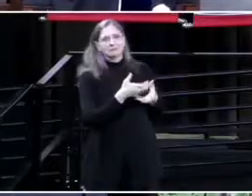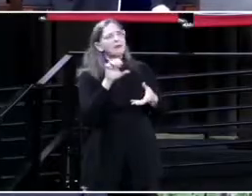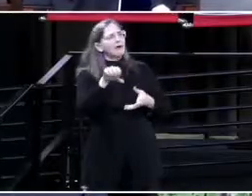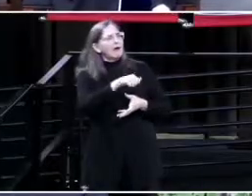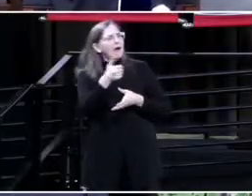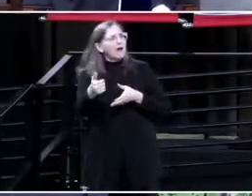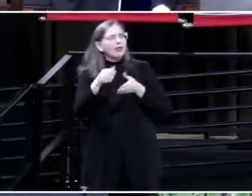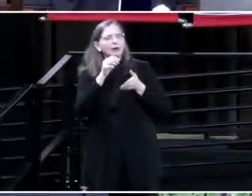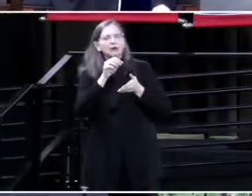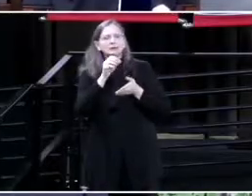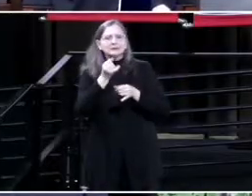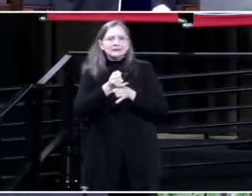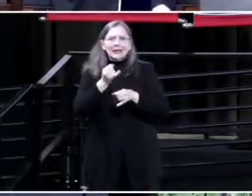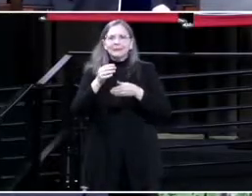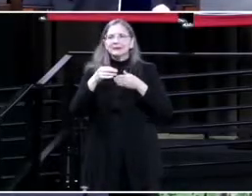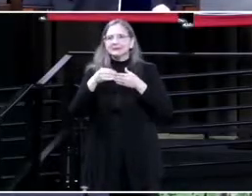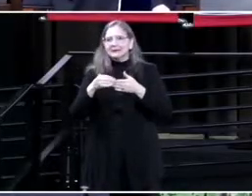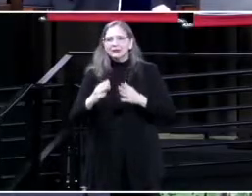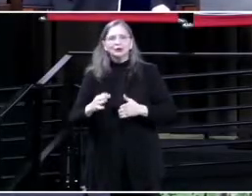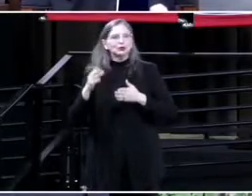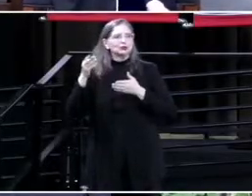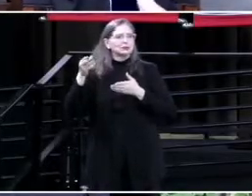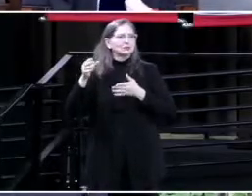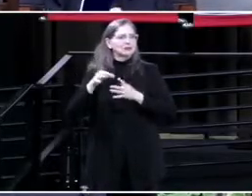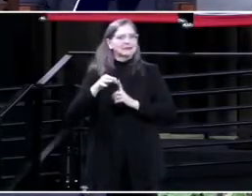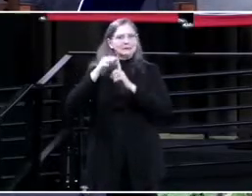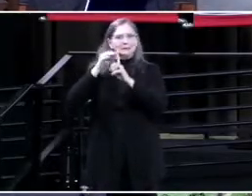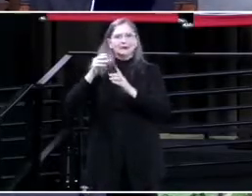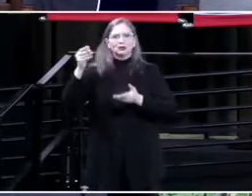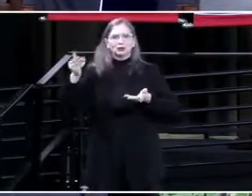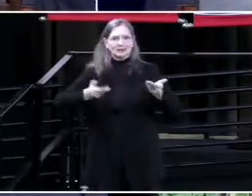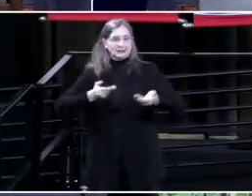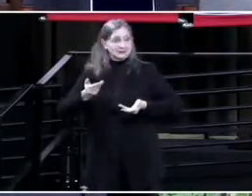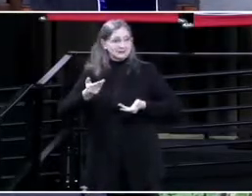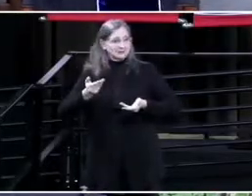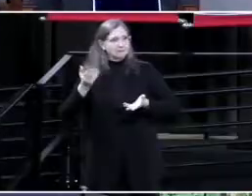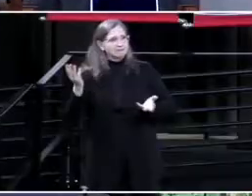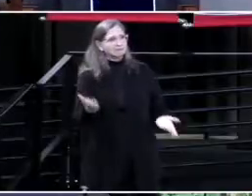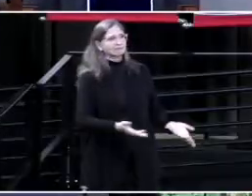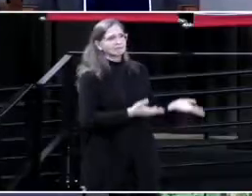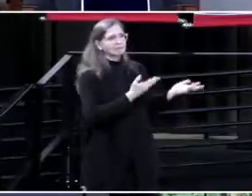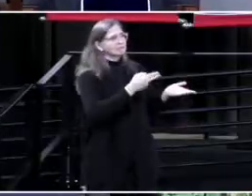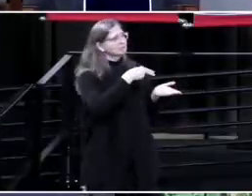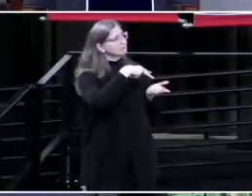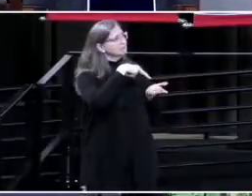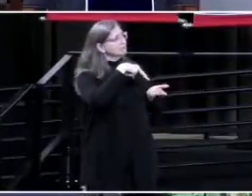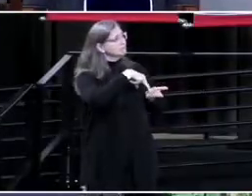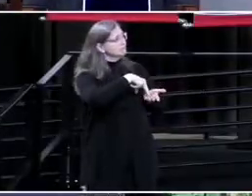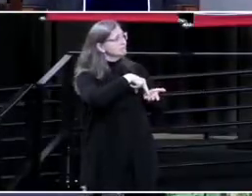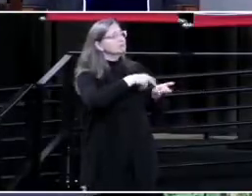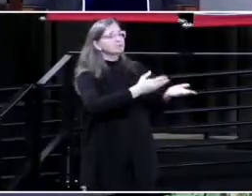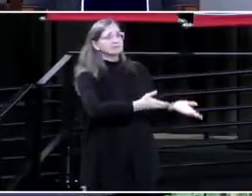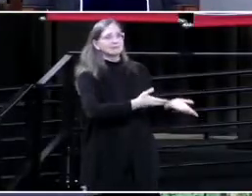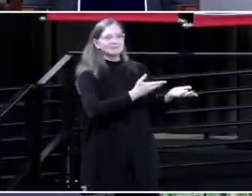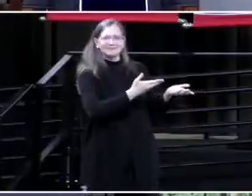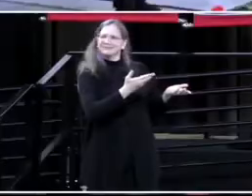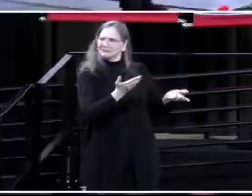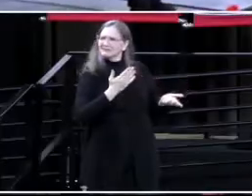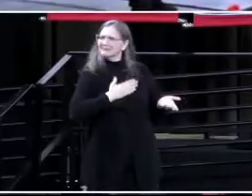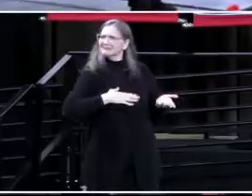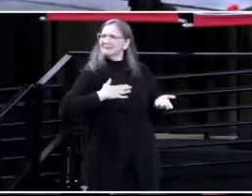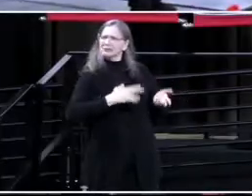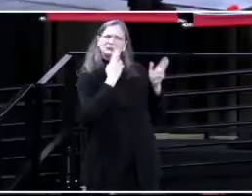campus leaders and special guests. Stage party, please stand. And as they do, audience members, I hope you will join me